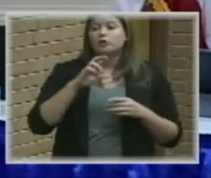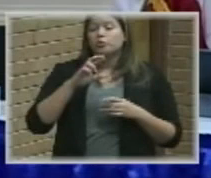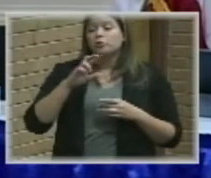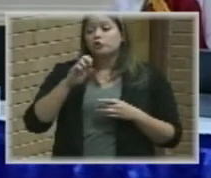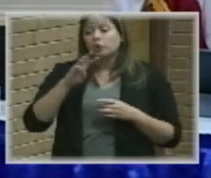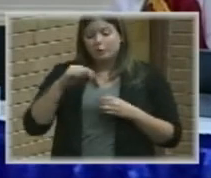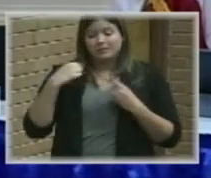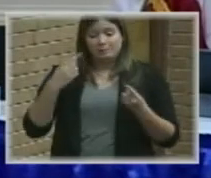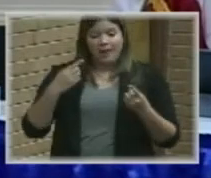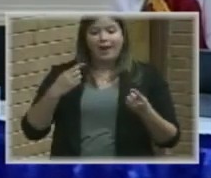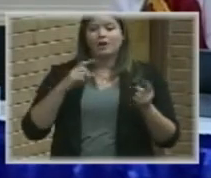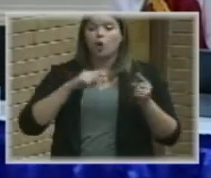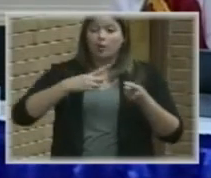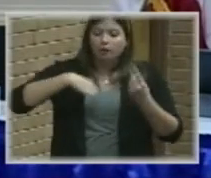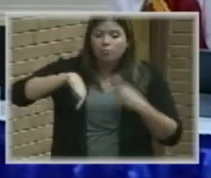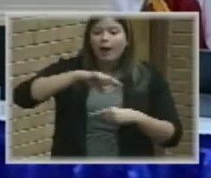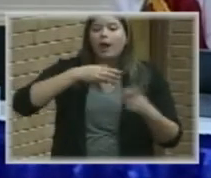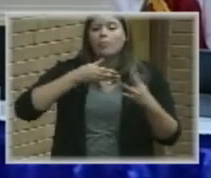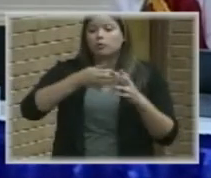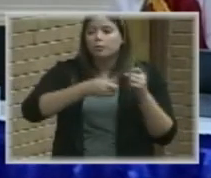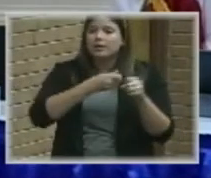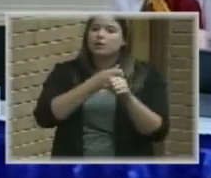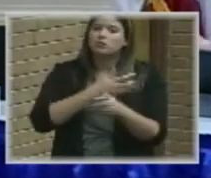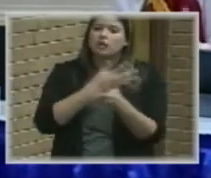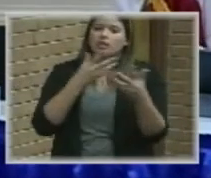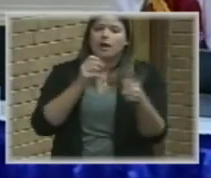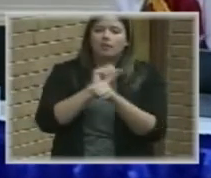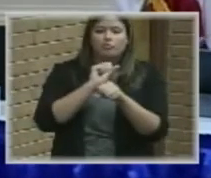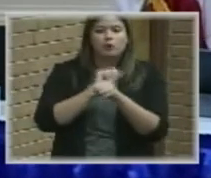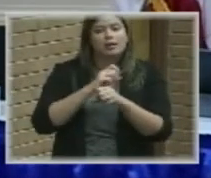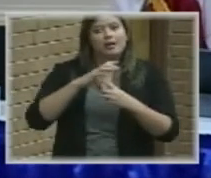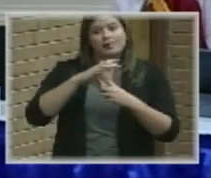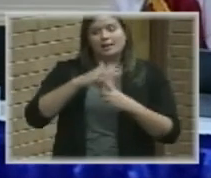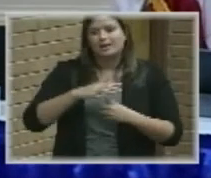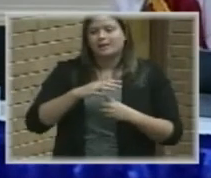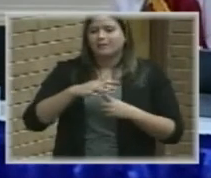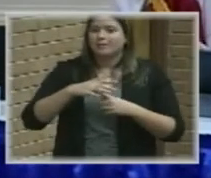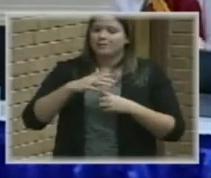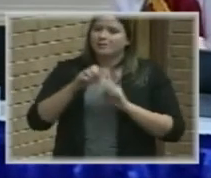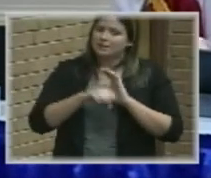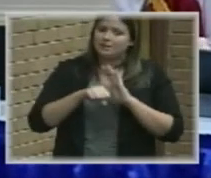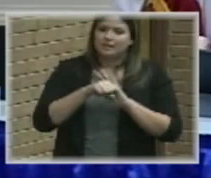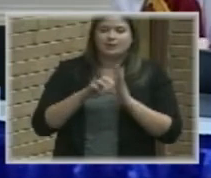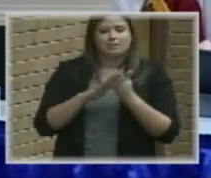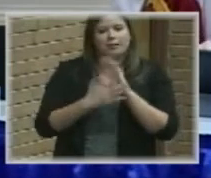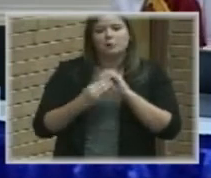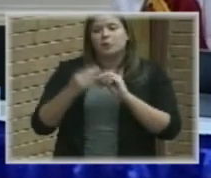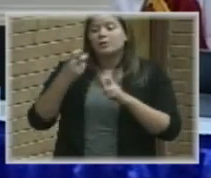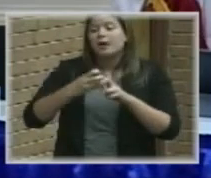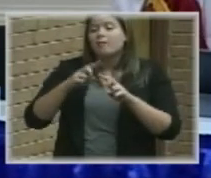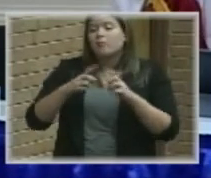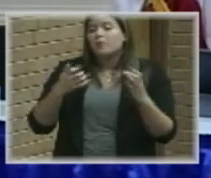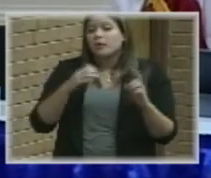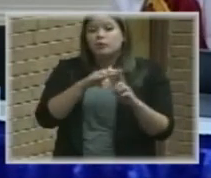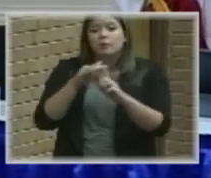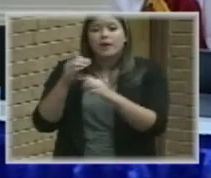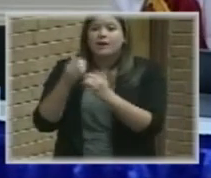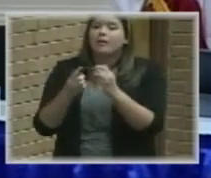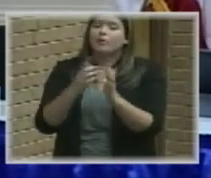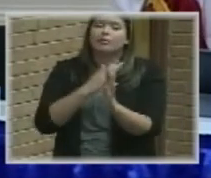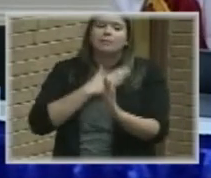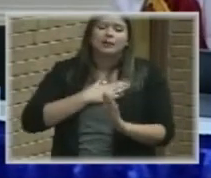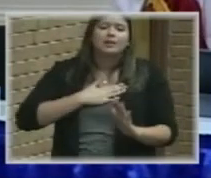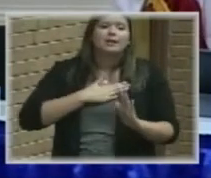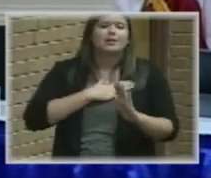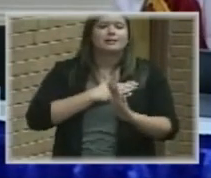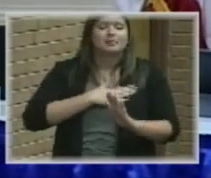a lot of work, and it gets always tougher at leaf season. But I do, again, want to remind everybody, please